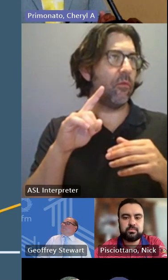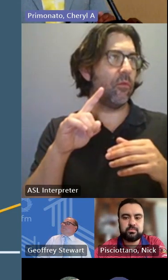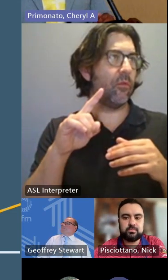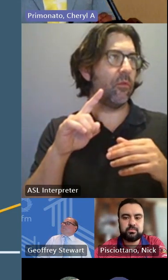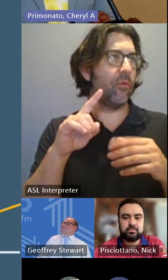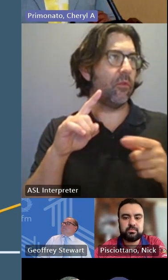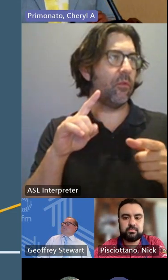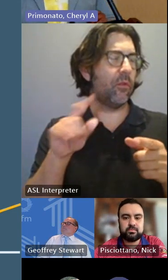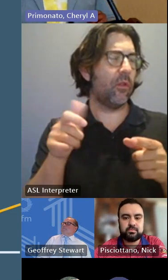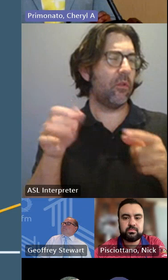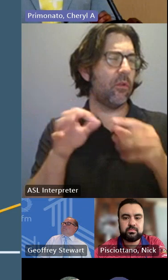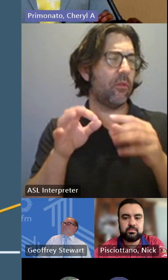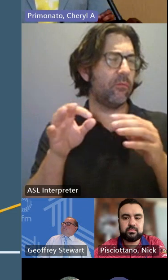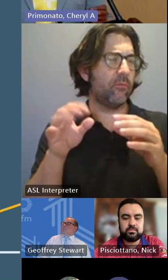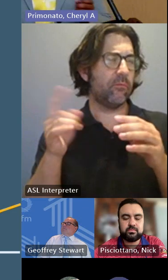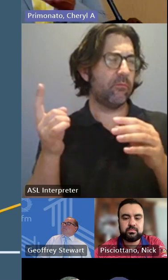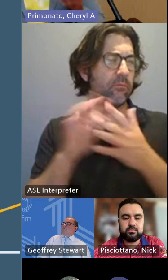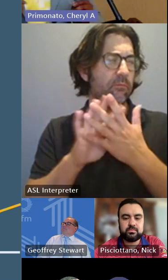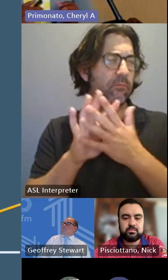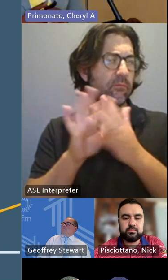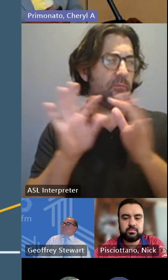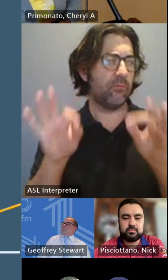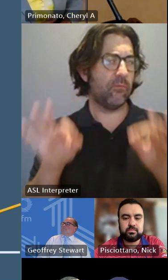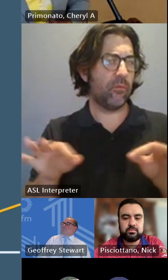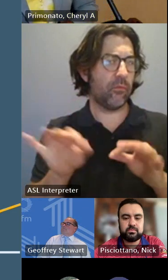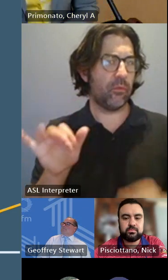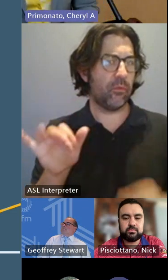well? So, okay.